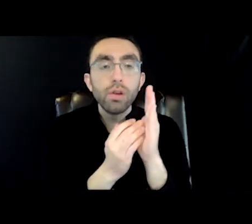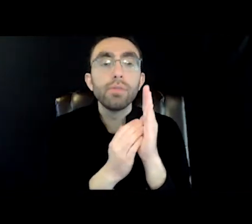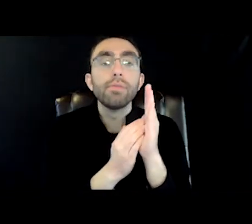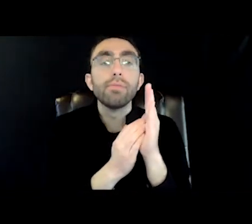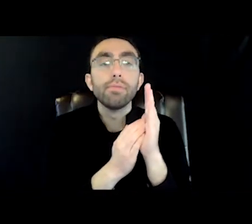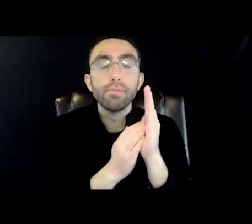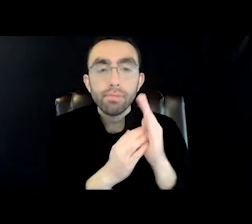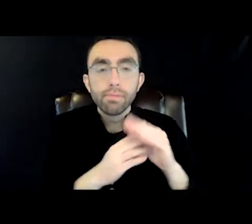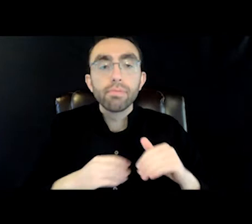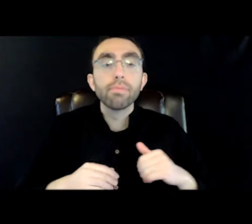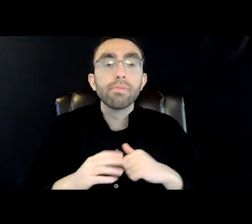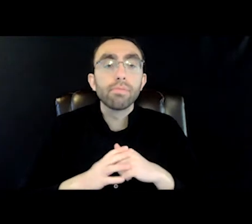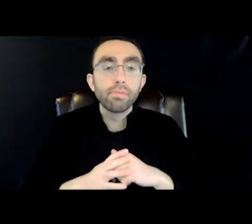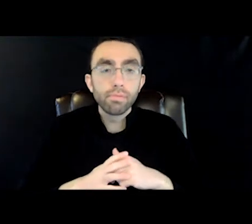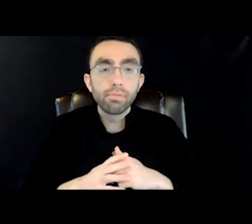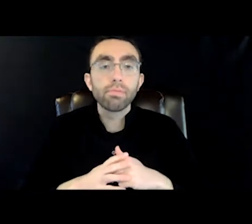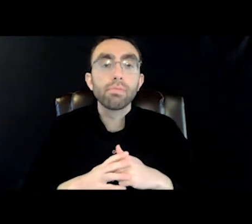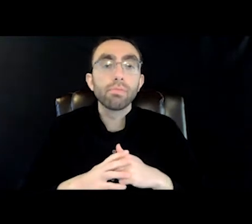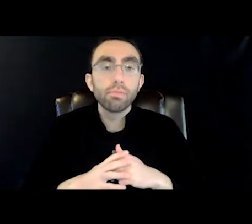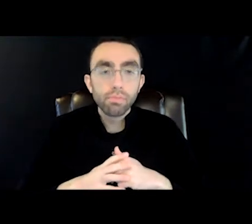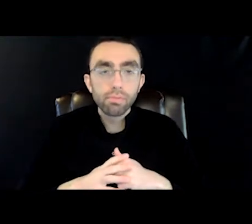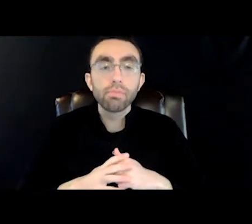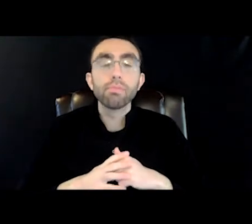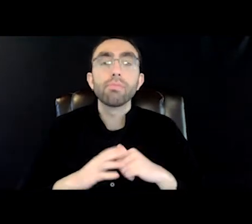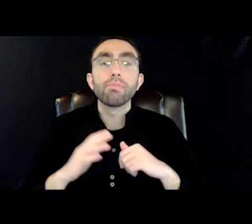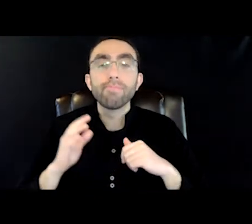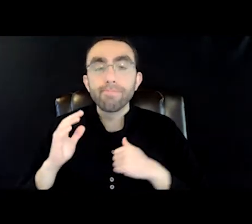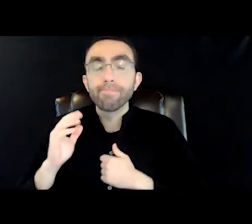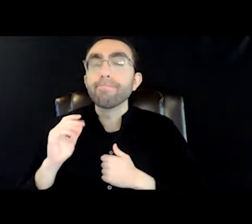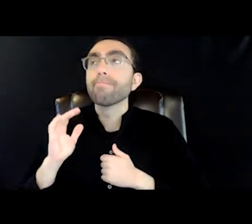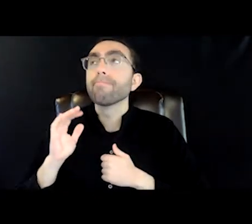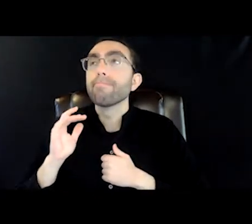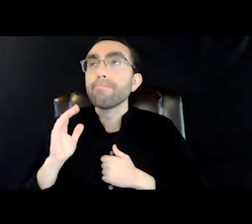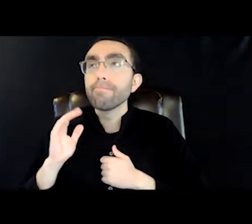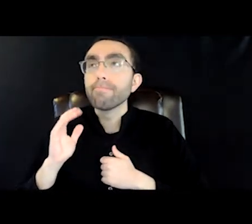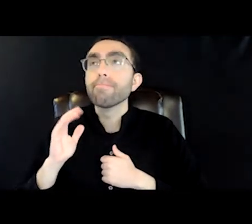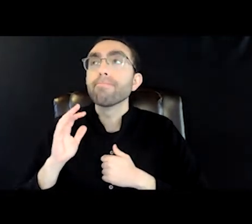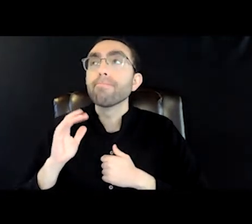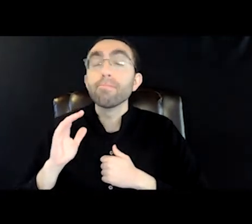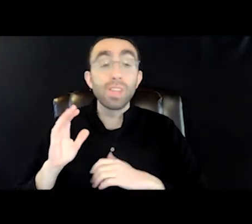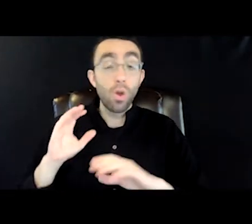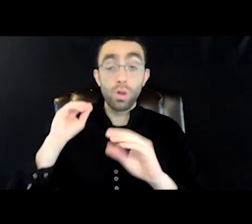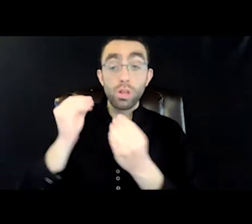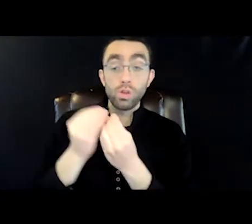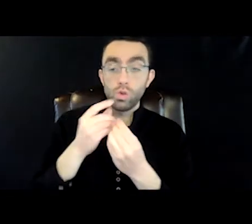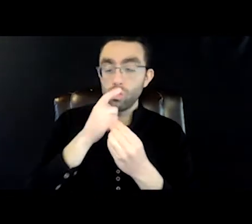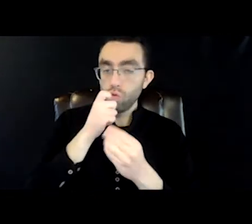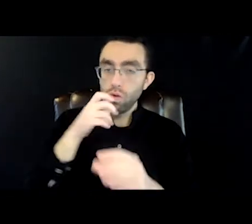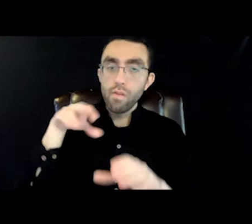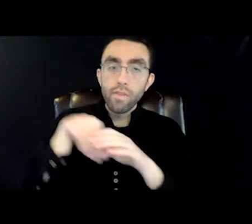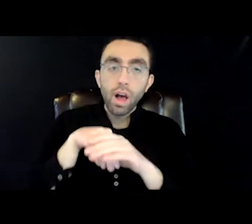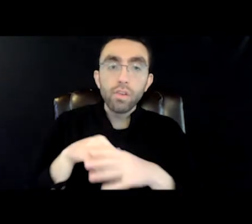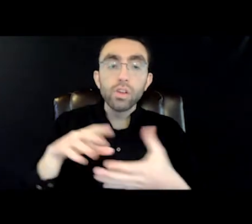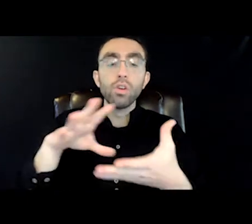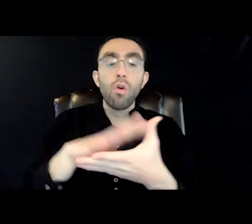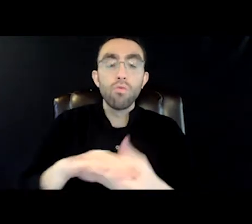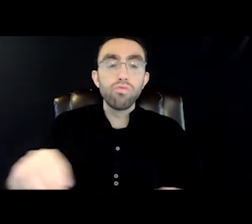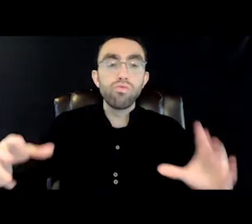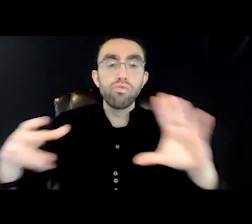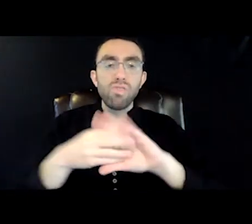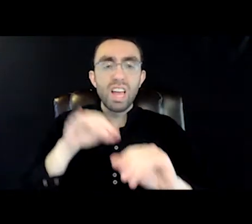talk a lot about organizationally, for organizations that are engaging in sort of narrative change work and engaging in